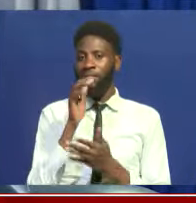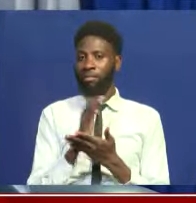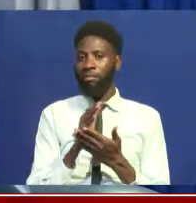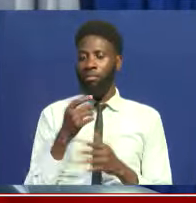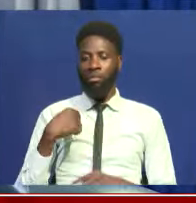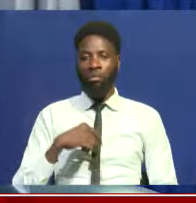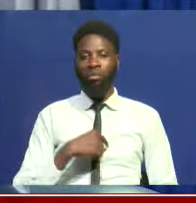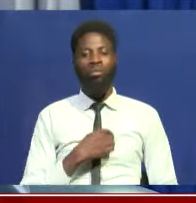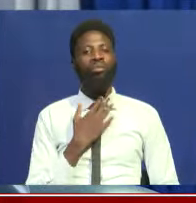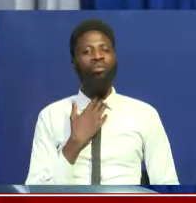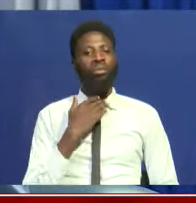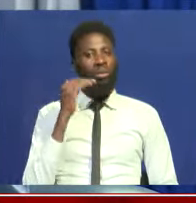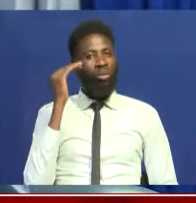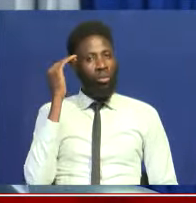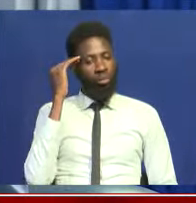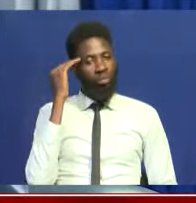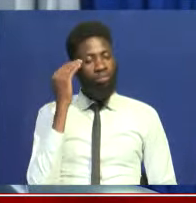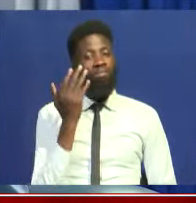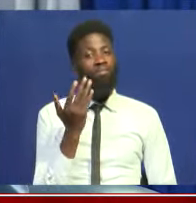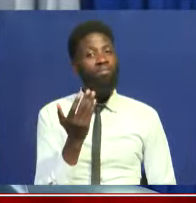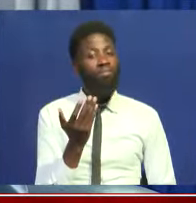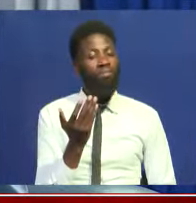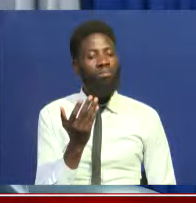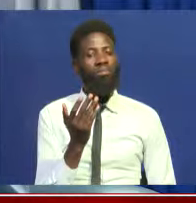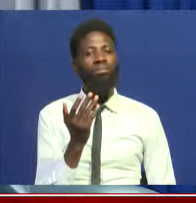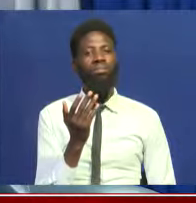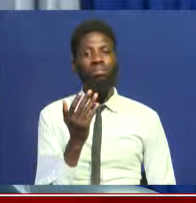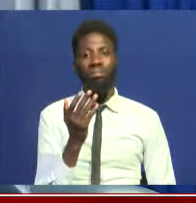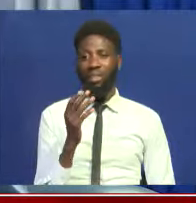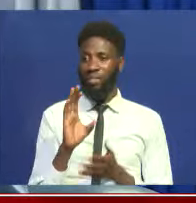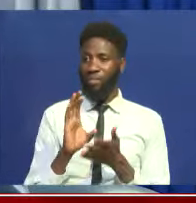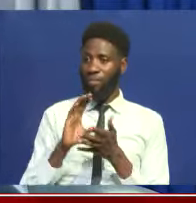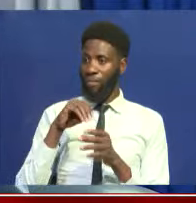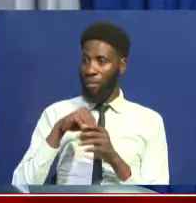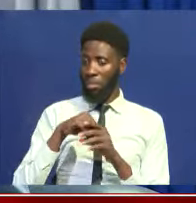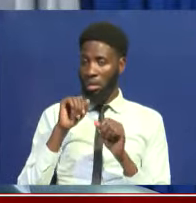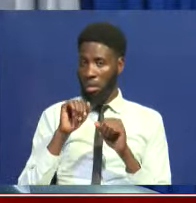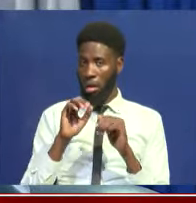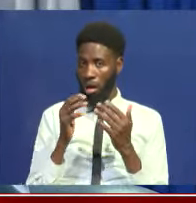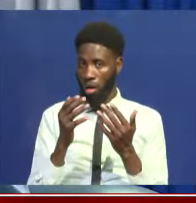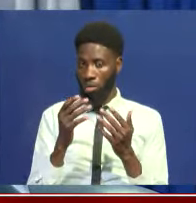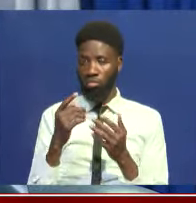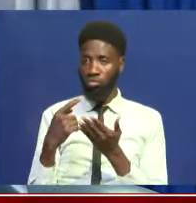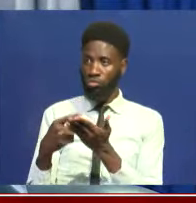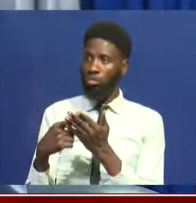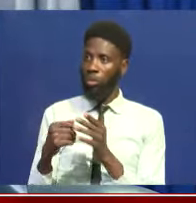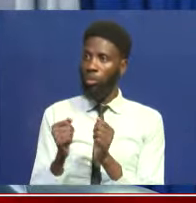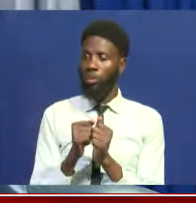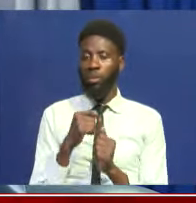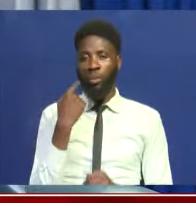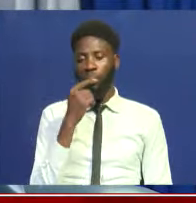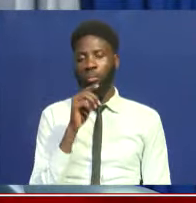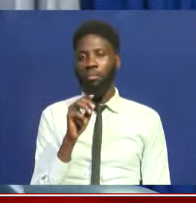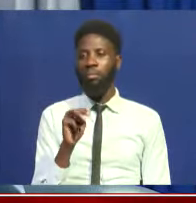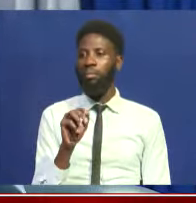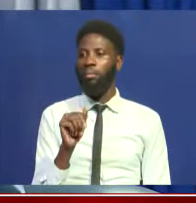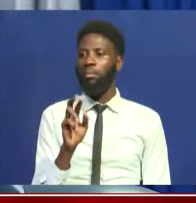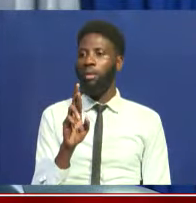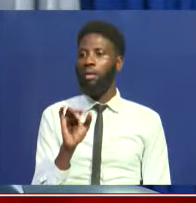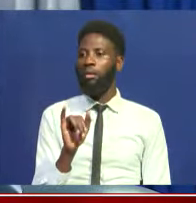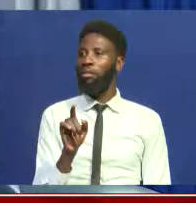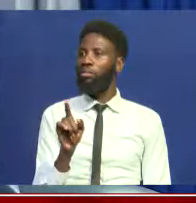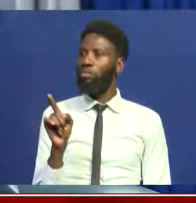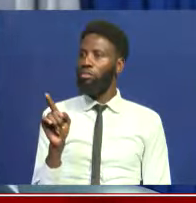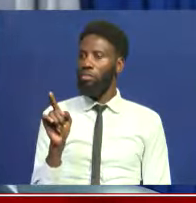to find out what it would take to attract this particular investment. To have this conversation is Mary Porter Peshka, who is